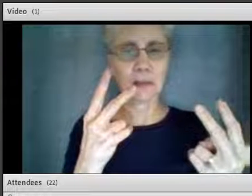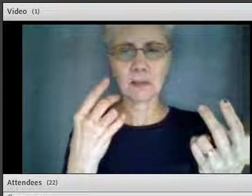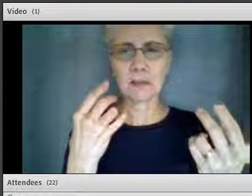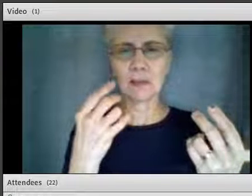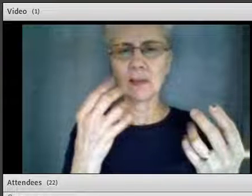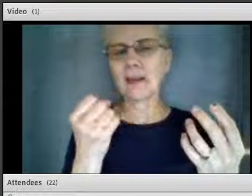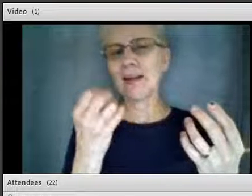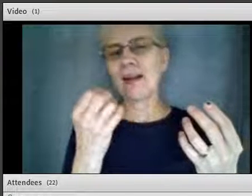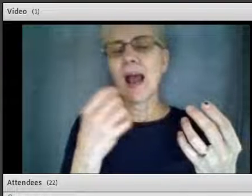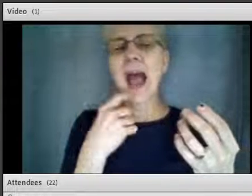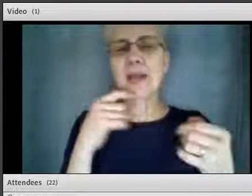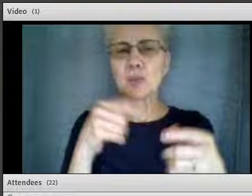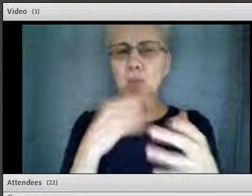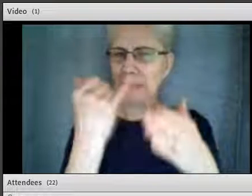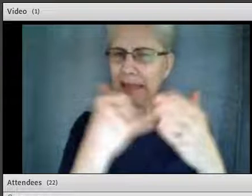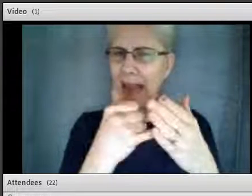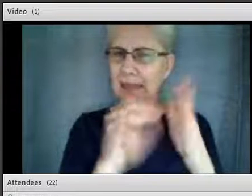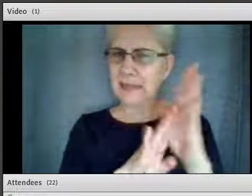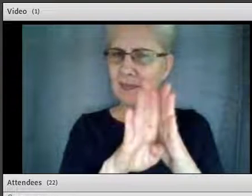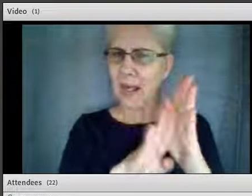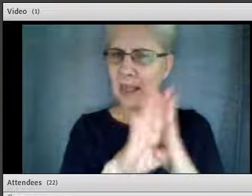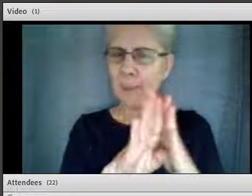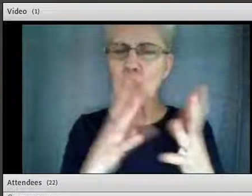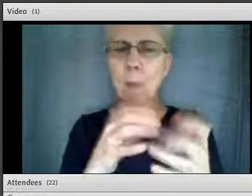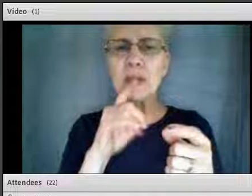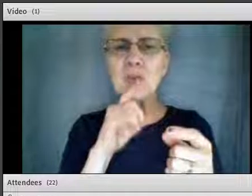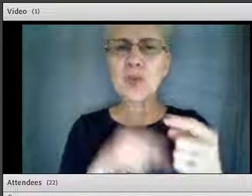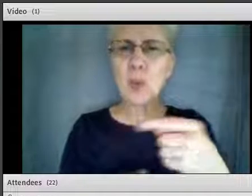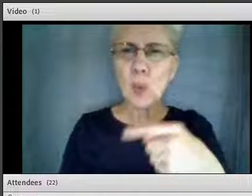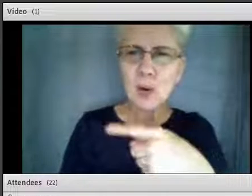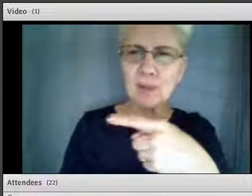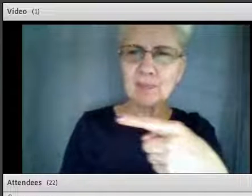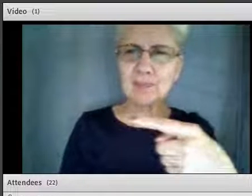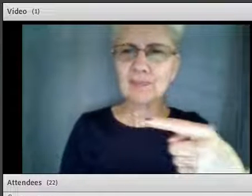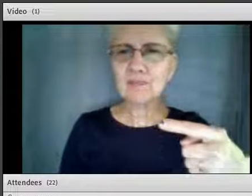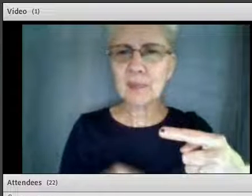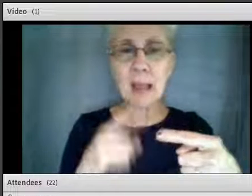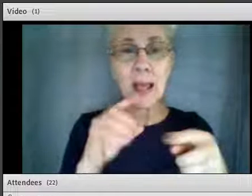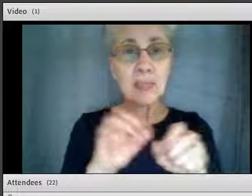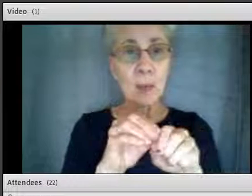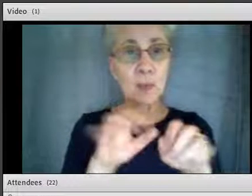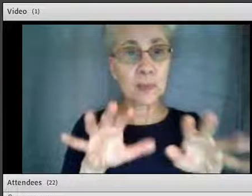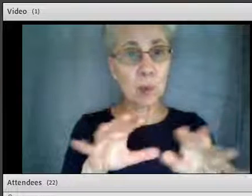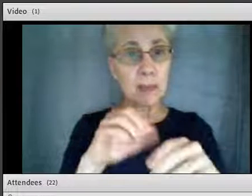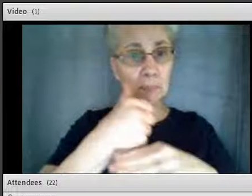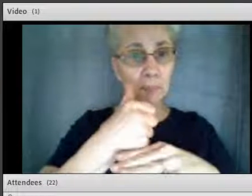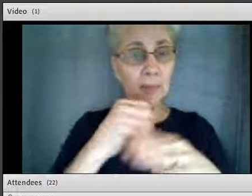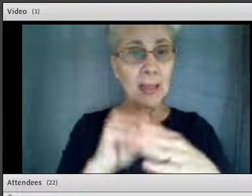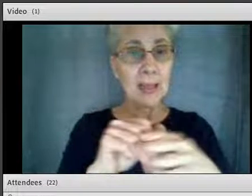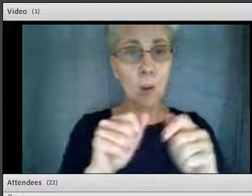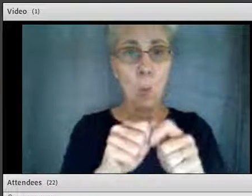you're designing, you want to make sure that it will spread properly into a wide